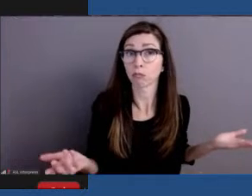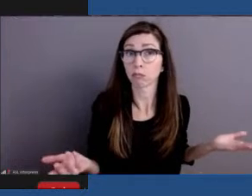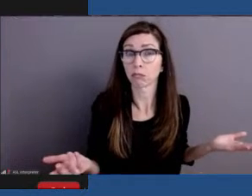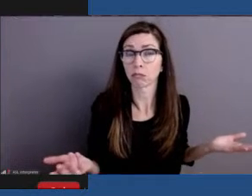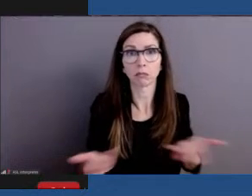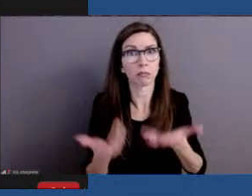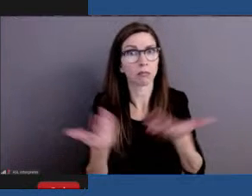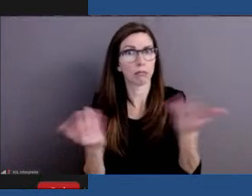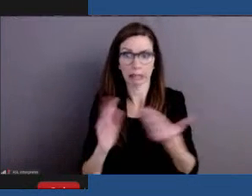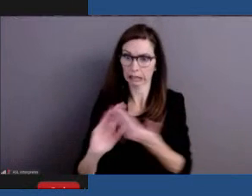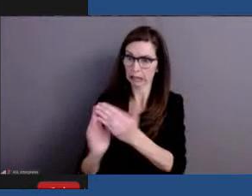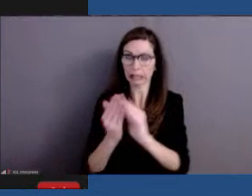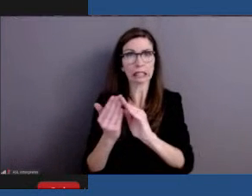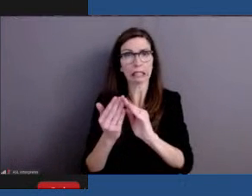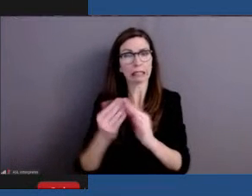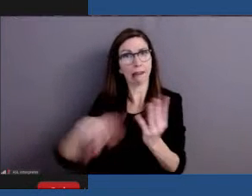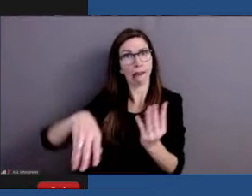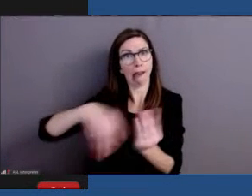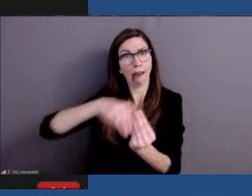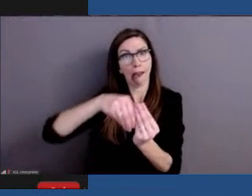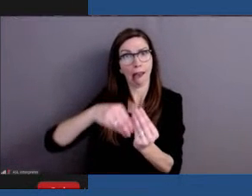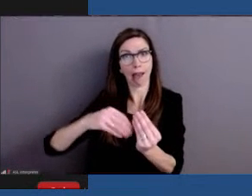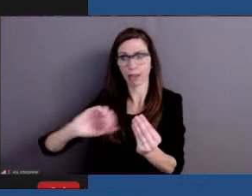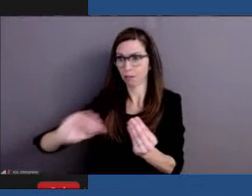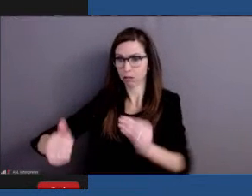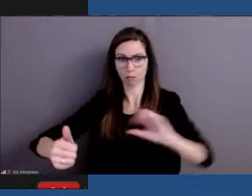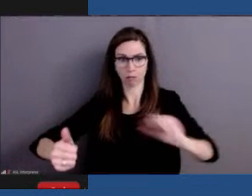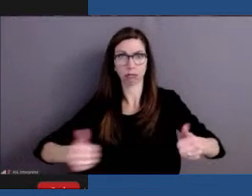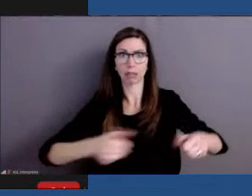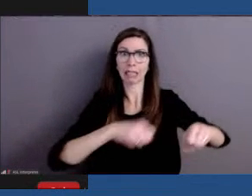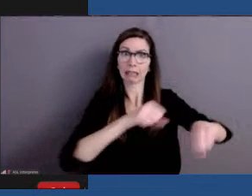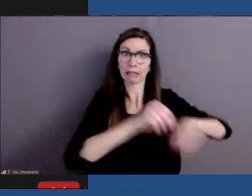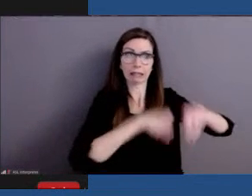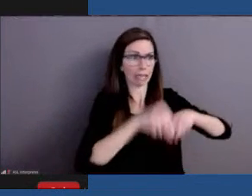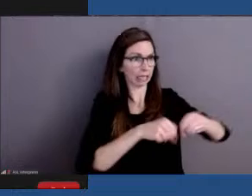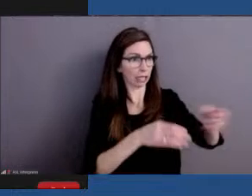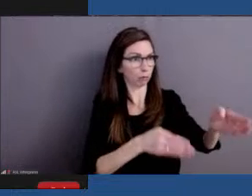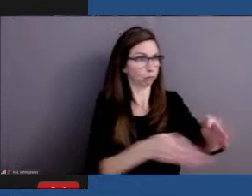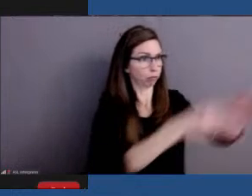is implementing cycling facilities, not only in new areas, but in existing